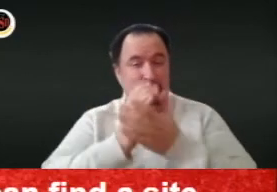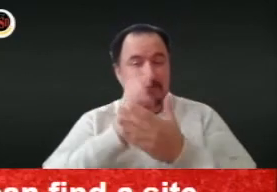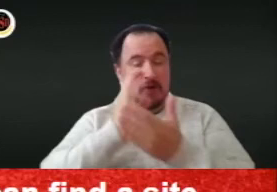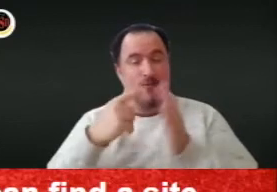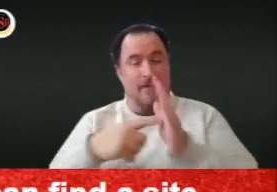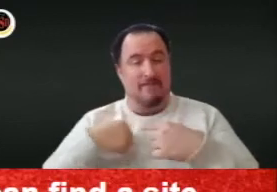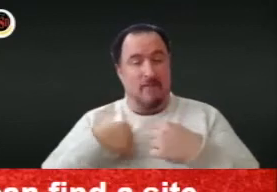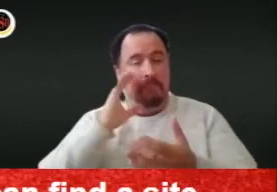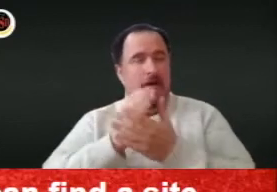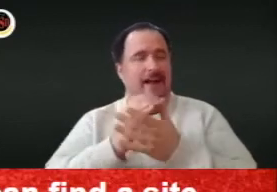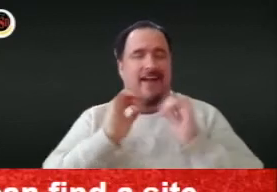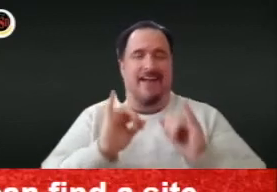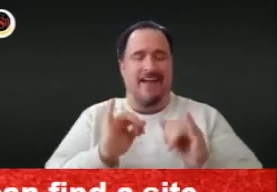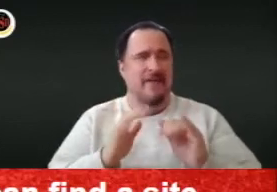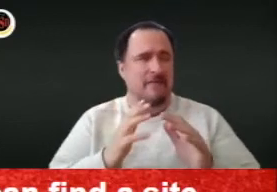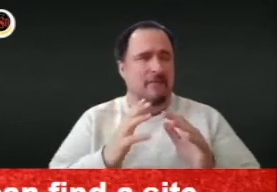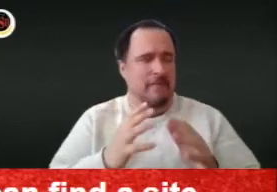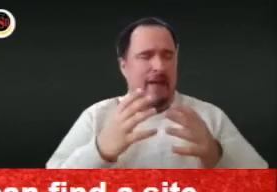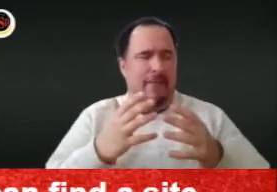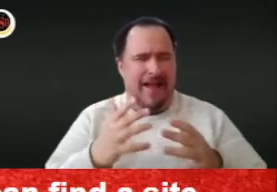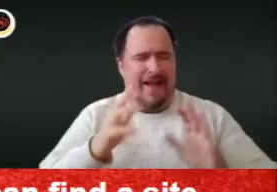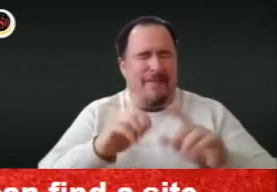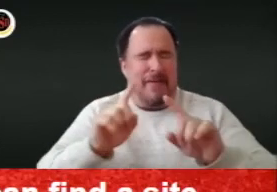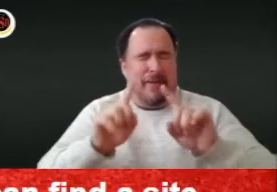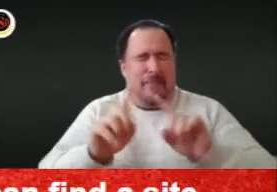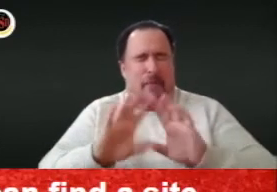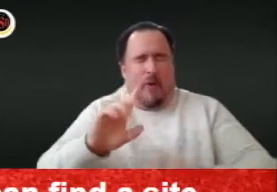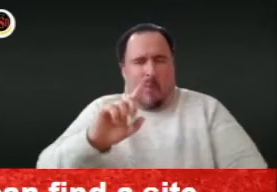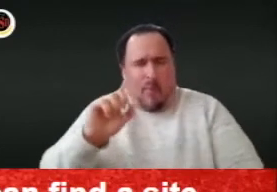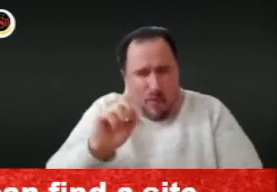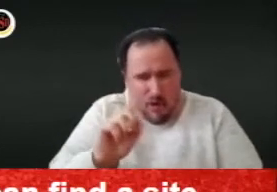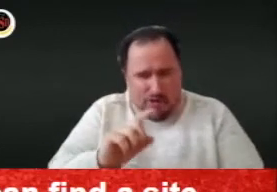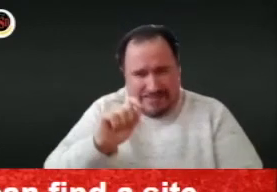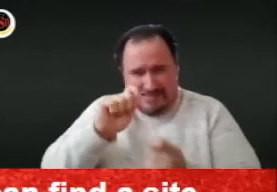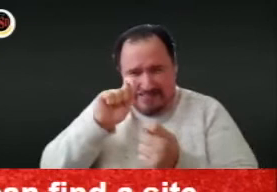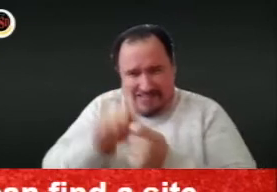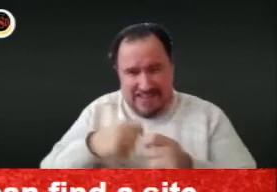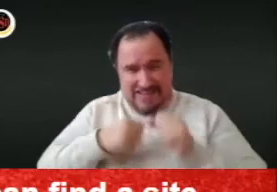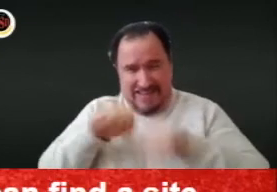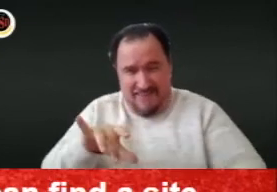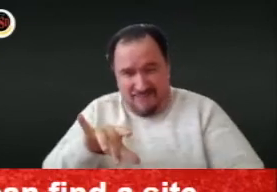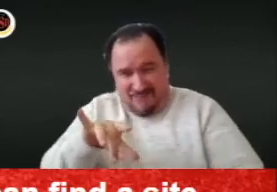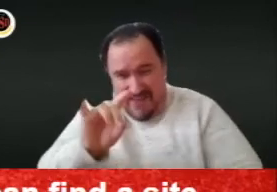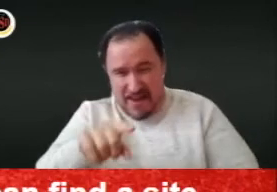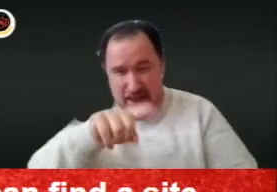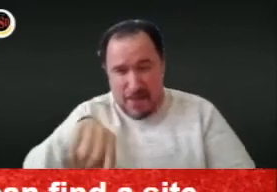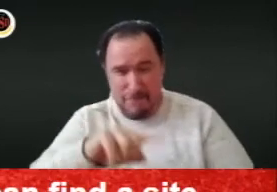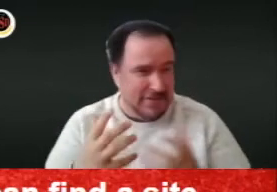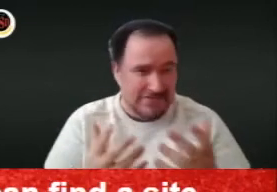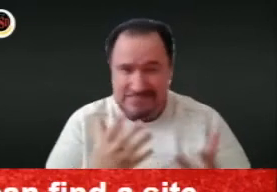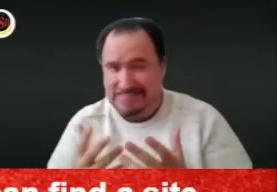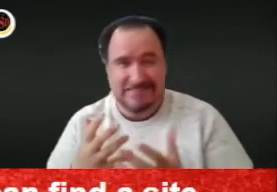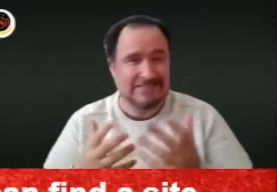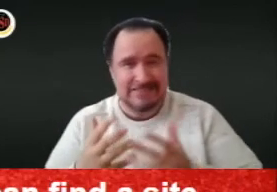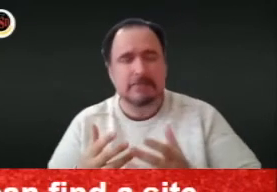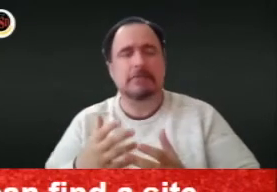So different pictures, after you saw the different pictures, some people will be like, well, where exactly can